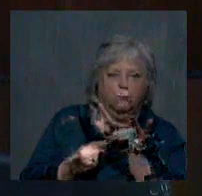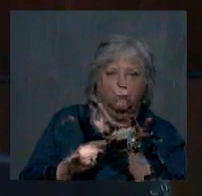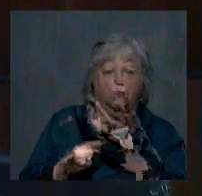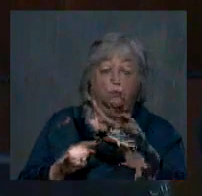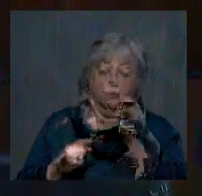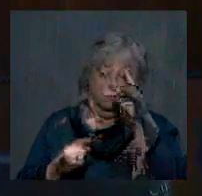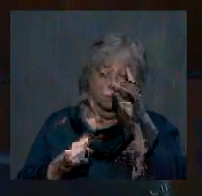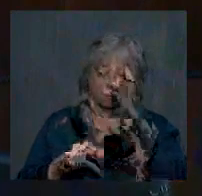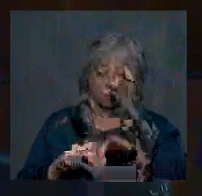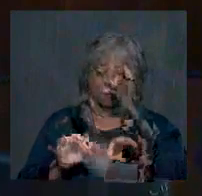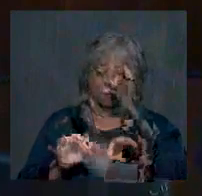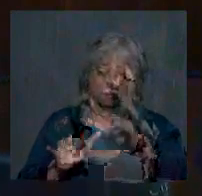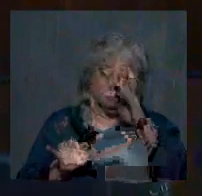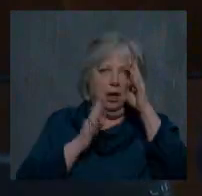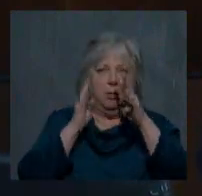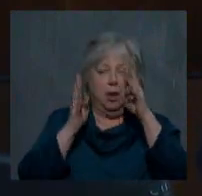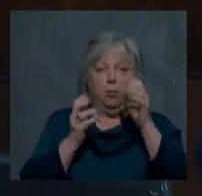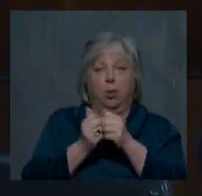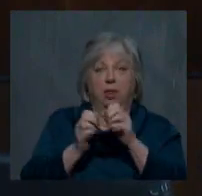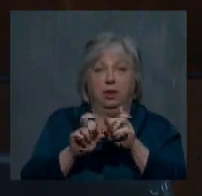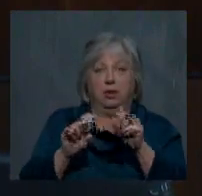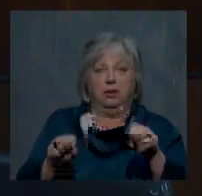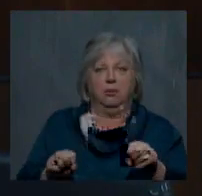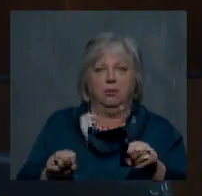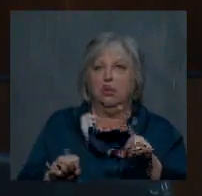and I'm working on that. I've got